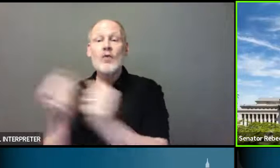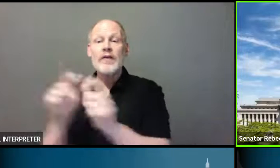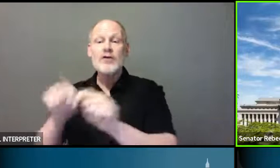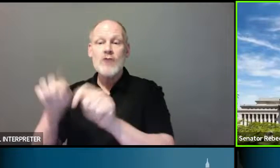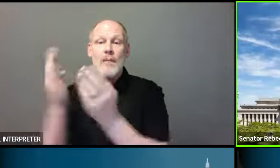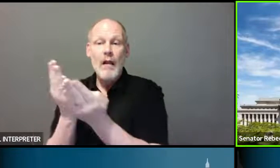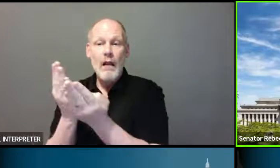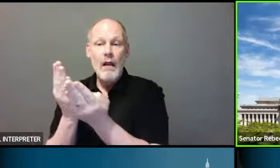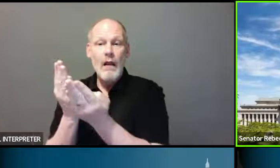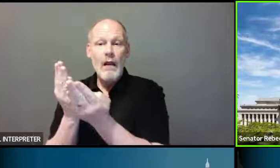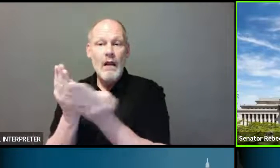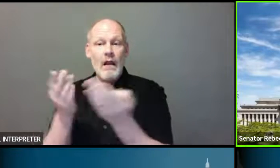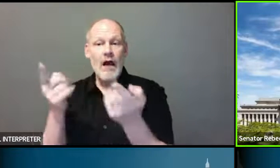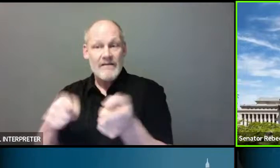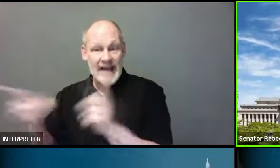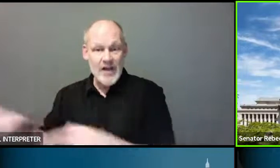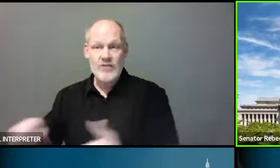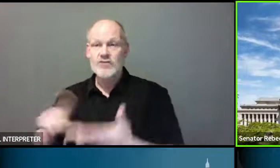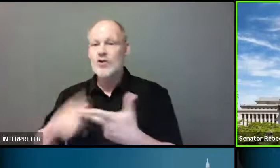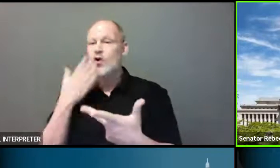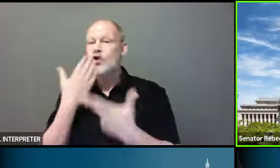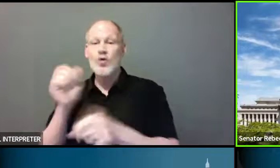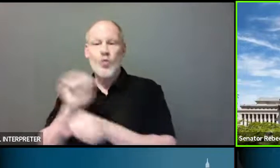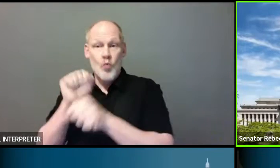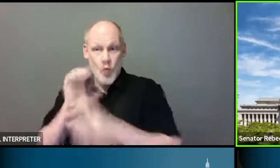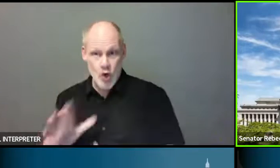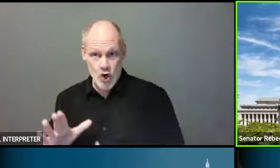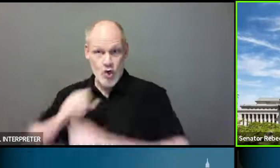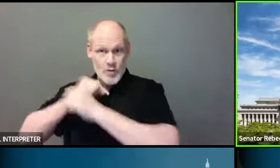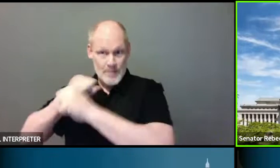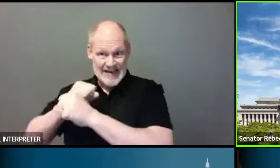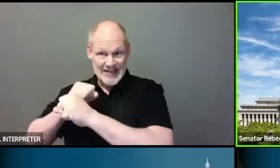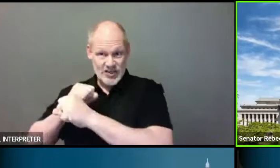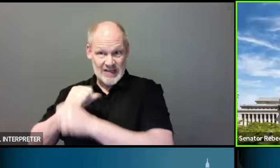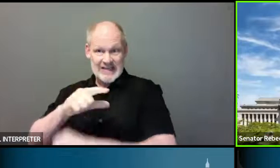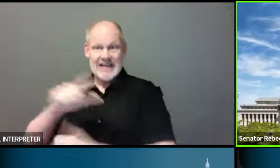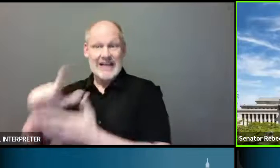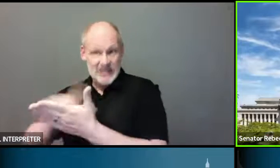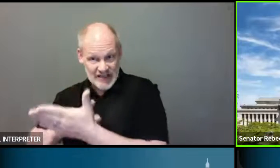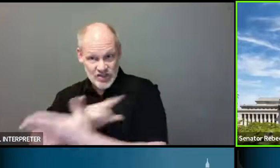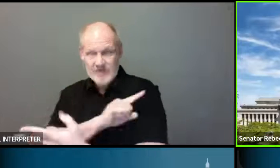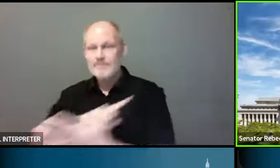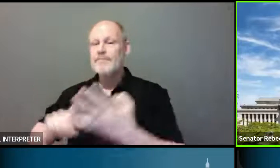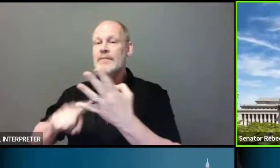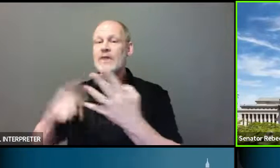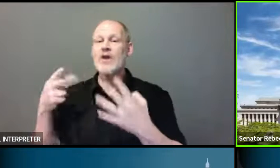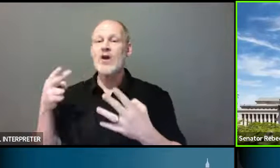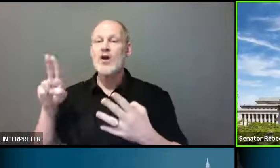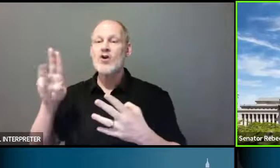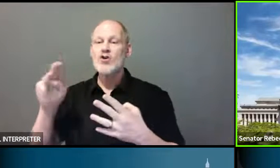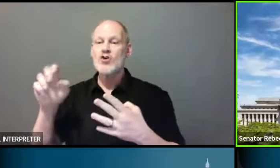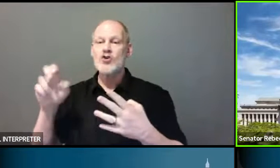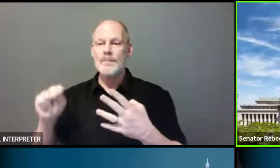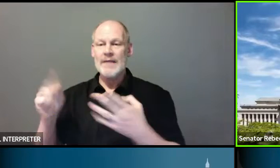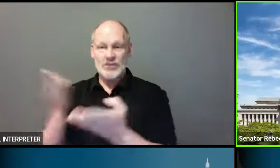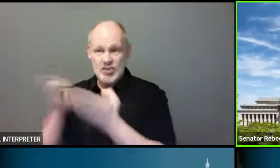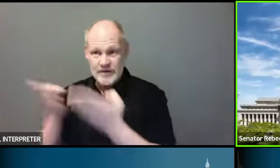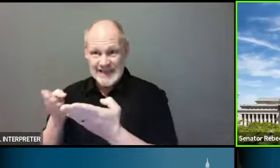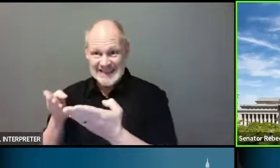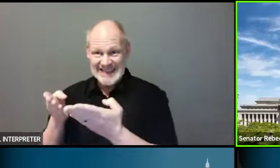good worker protection legislation, as well as human services rehabilitation and